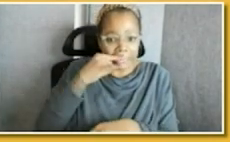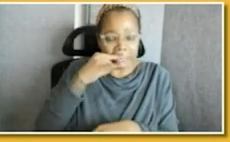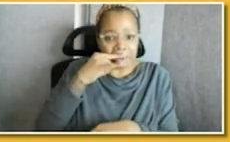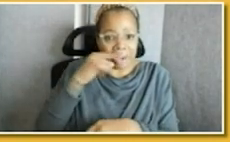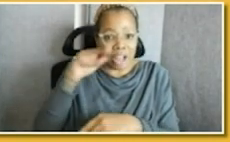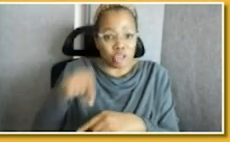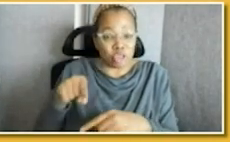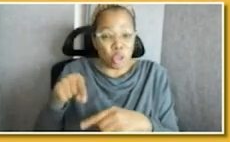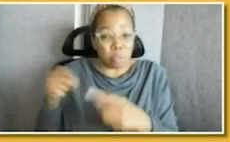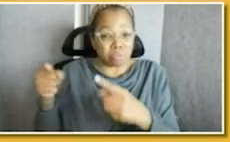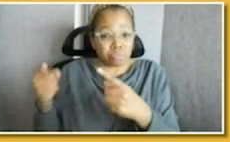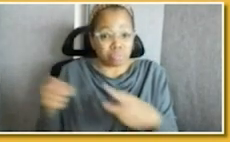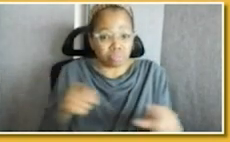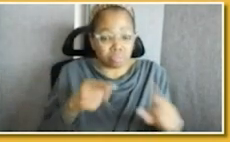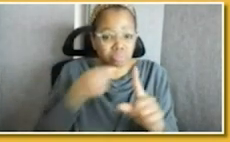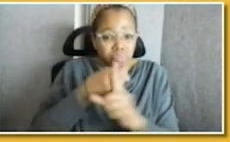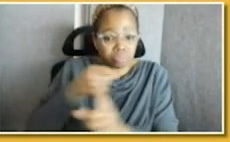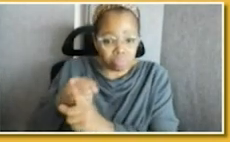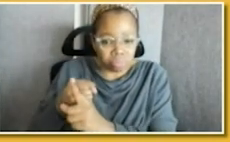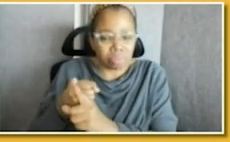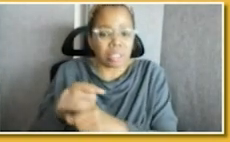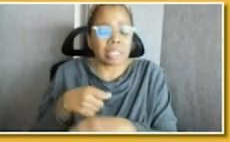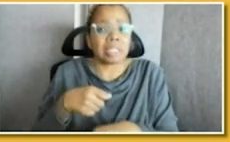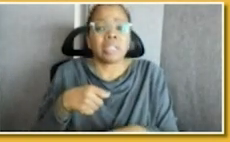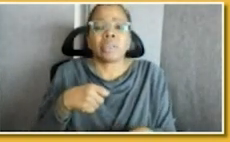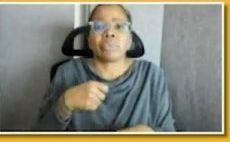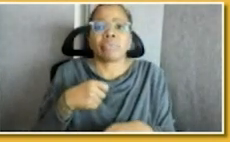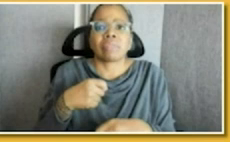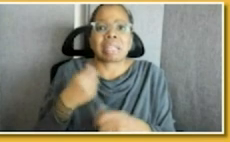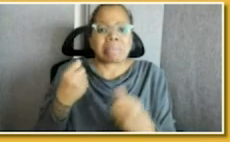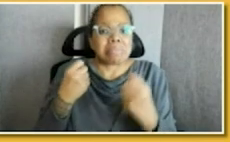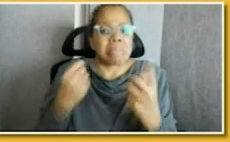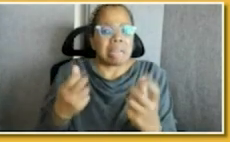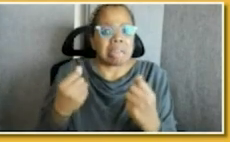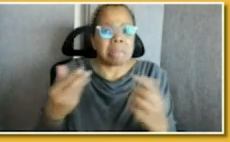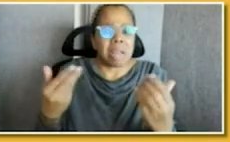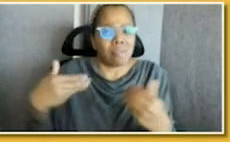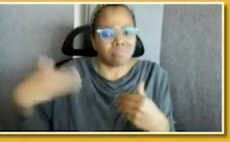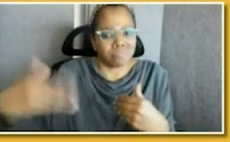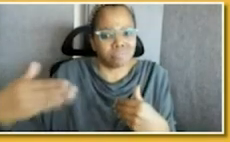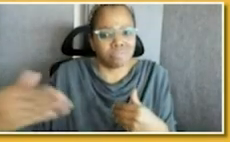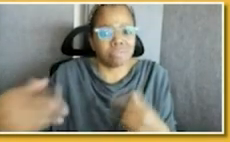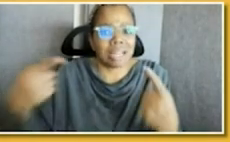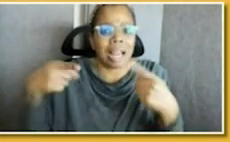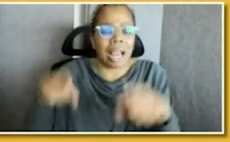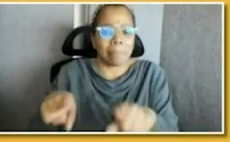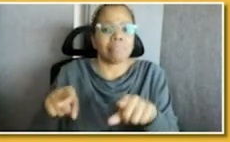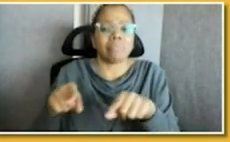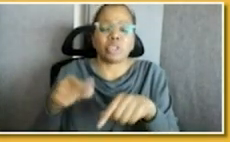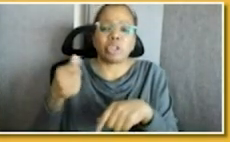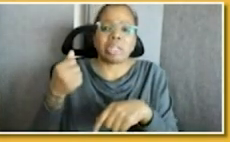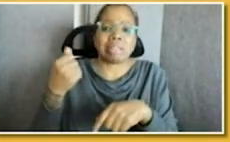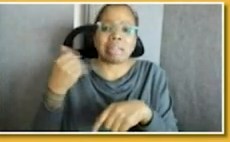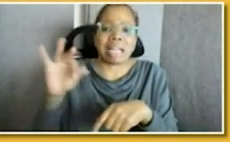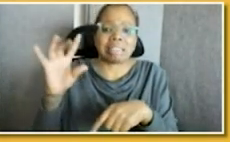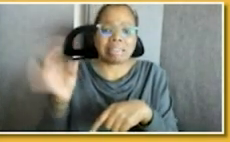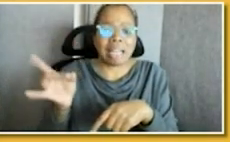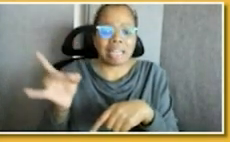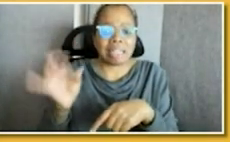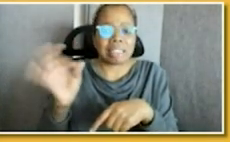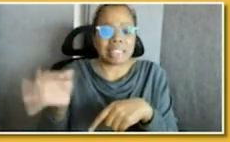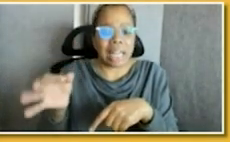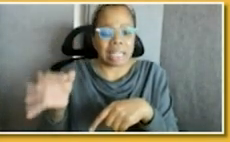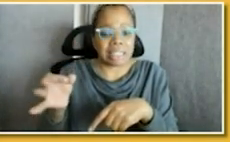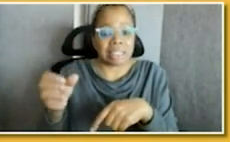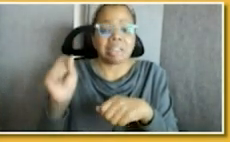up. There were, you know, there were dozens of them that happened throughout the 80s and 90s. And sure, you know, it definitely leaked into our home, that